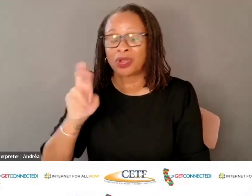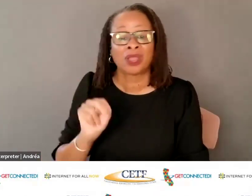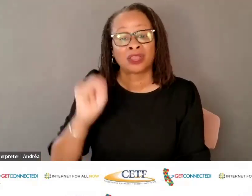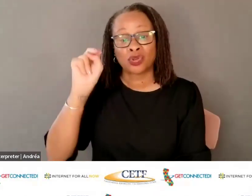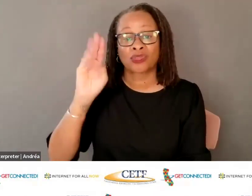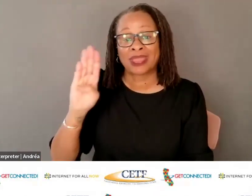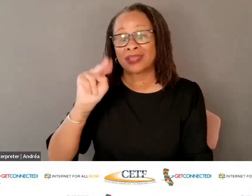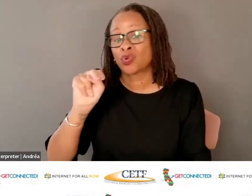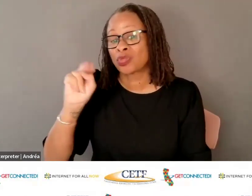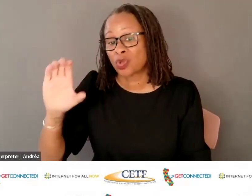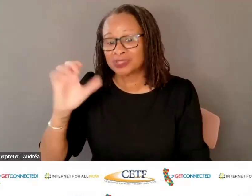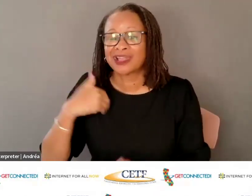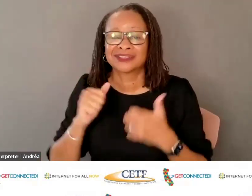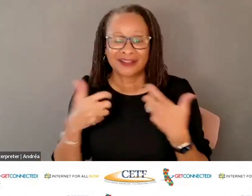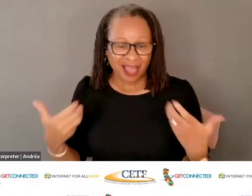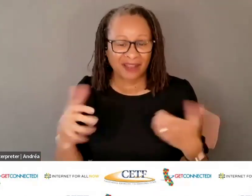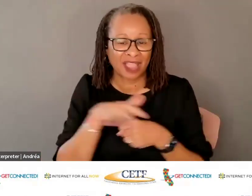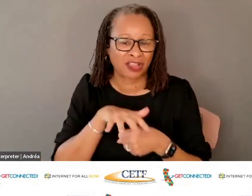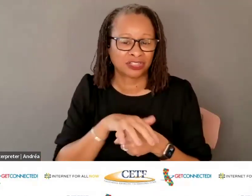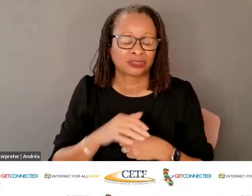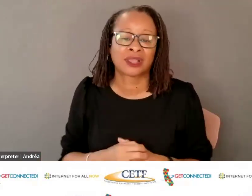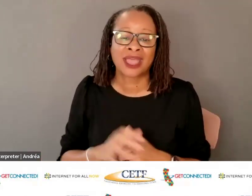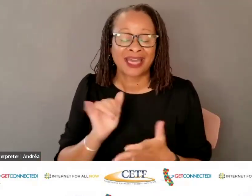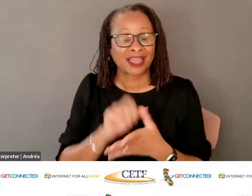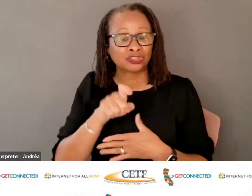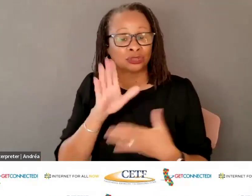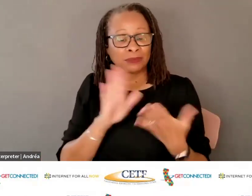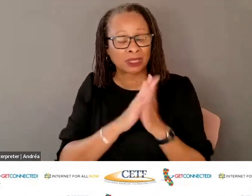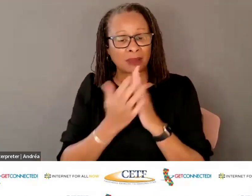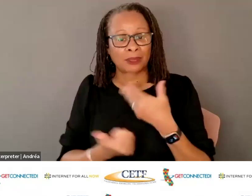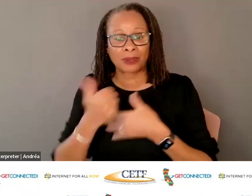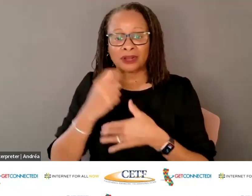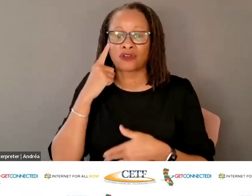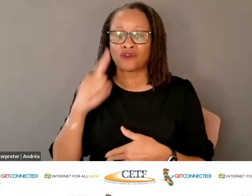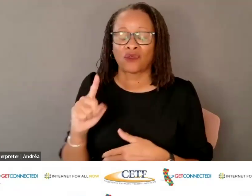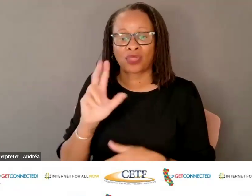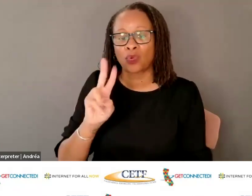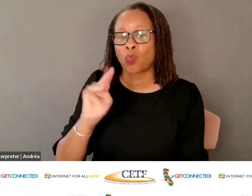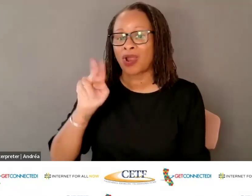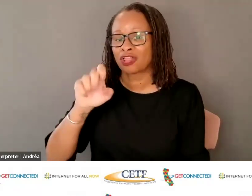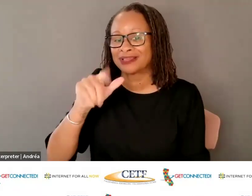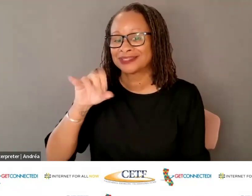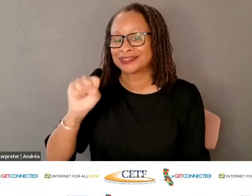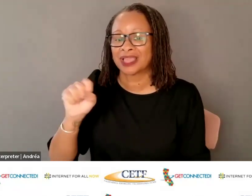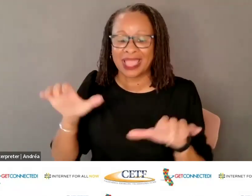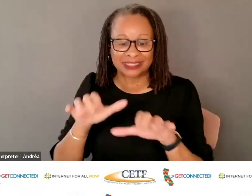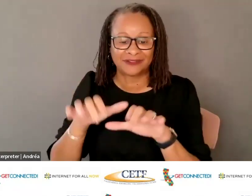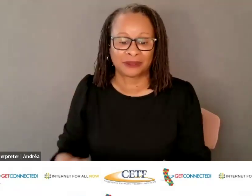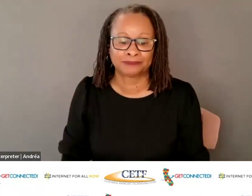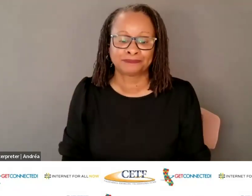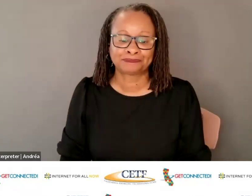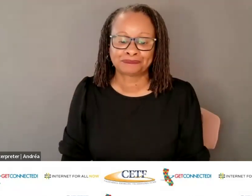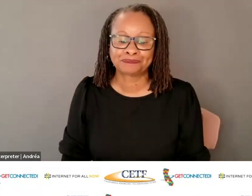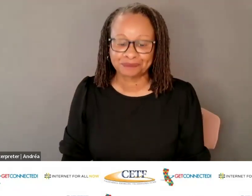has a lot of those areas, then that should be the priority for the wireless connectivity.